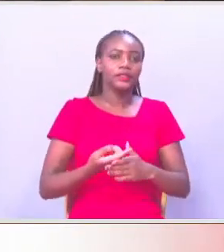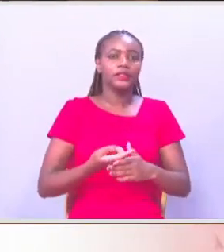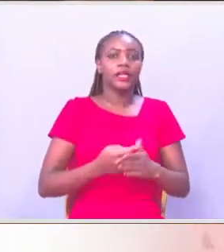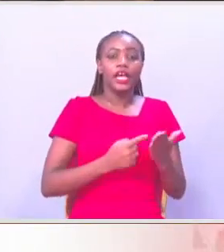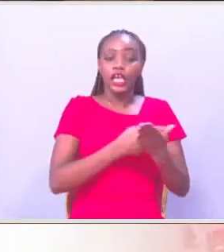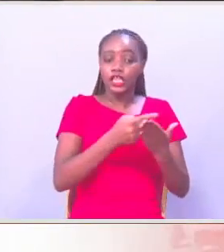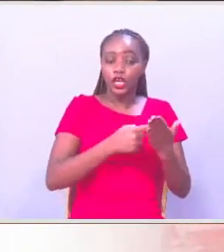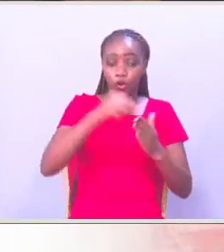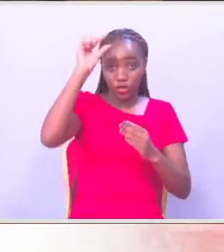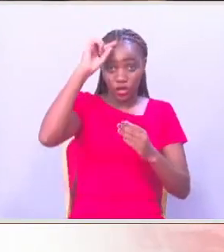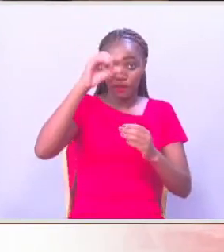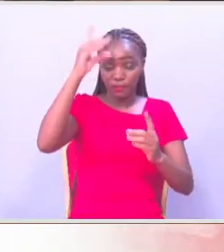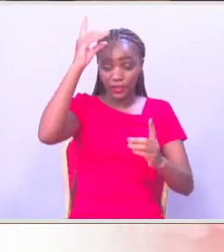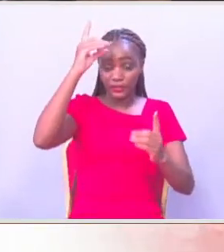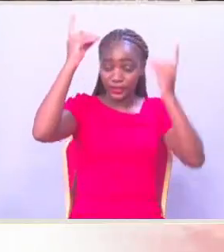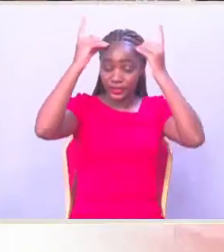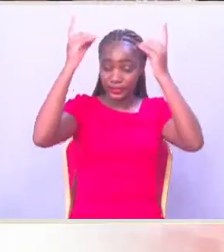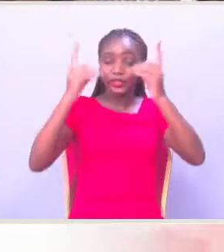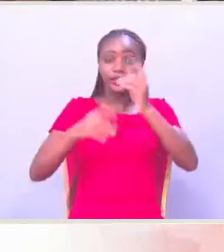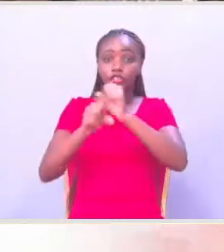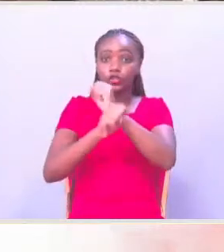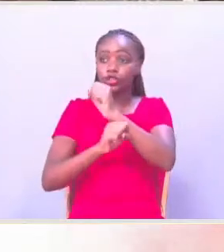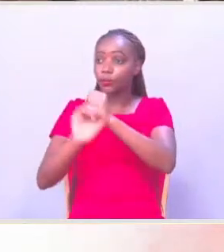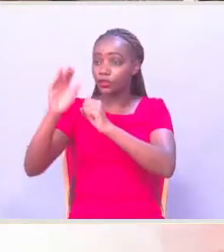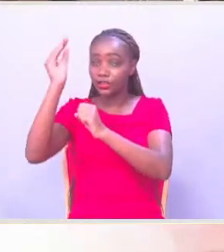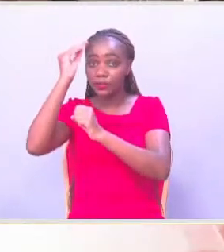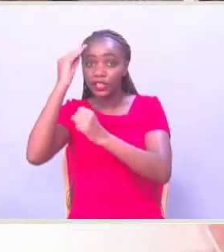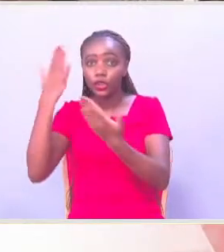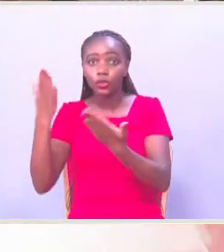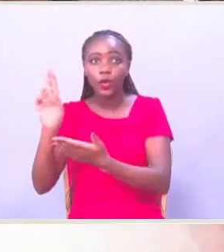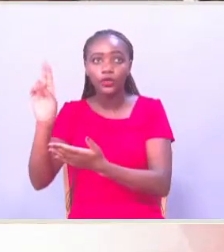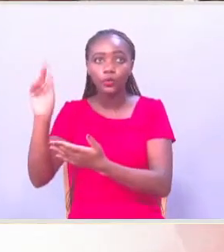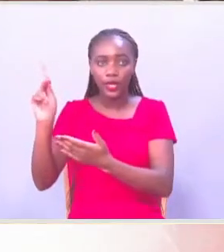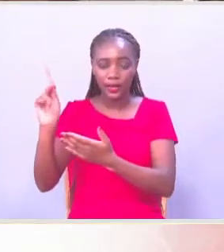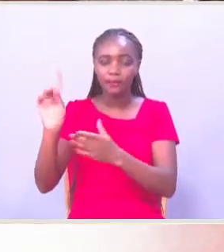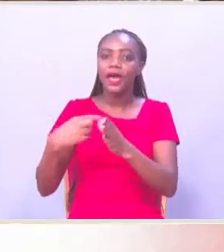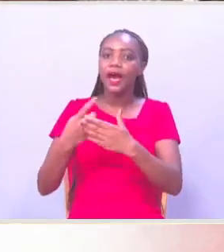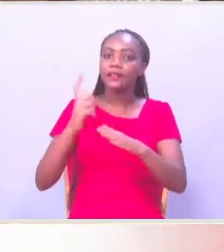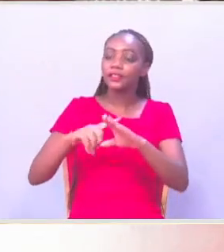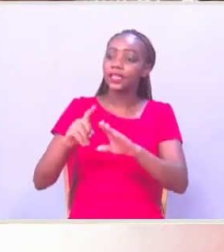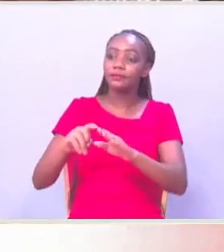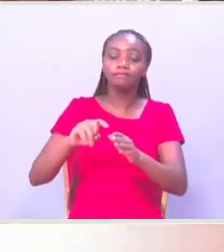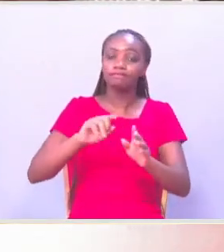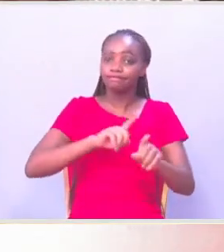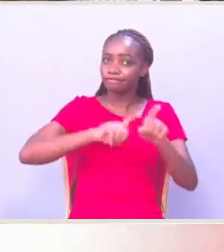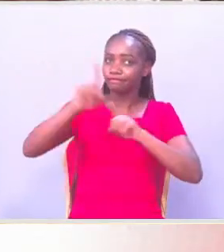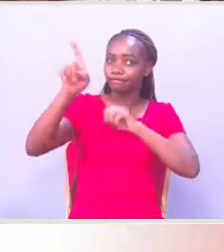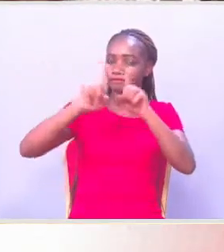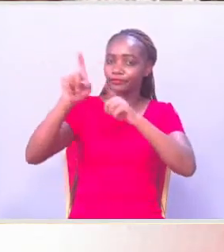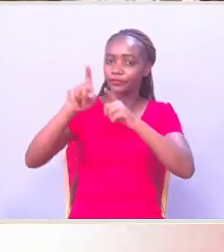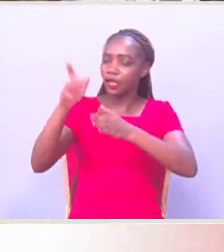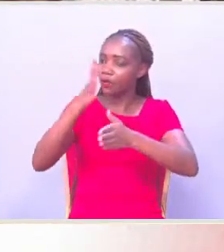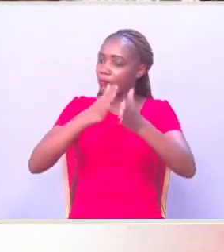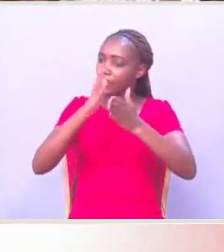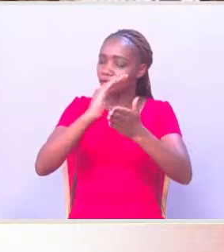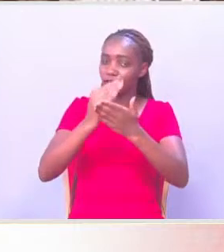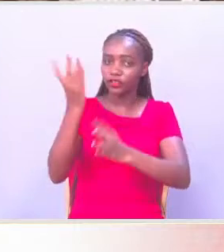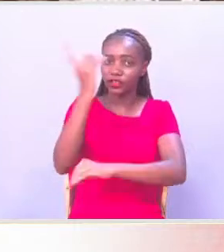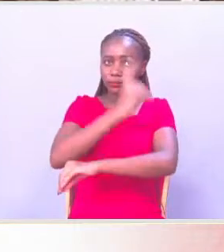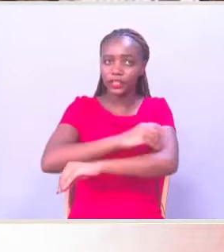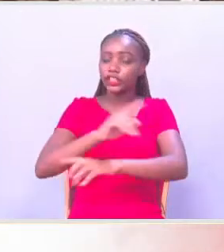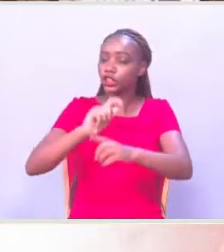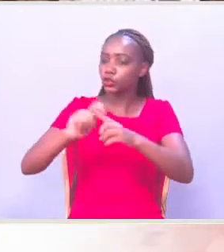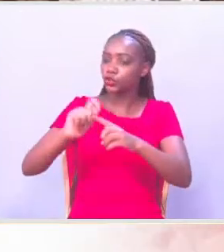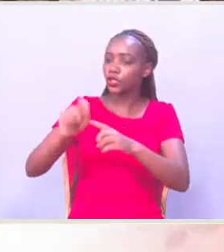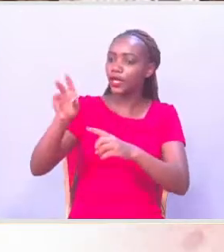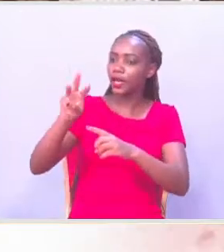his education in the UK. Prior to the relocation, Nyaga ventured into the bush for several days to train